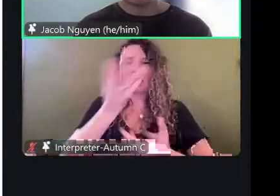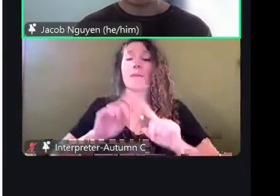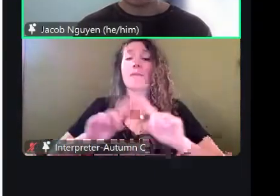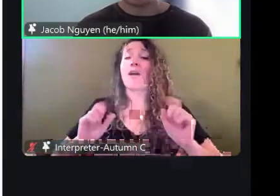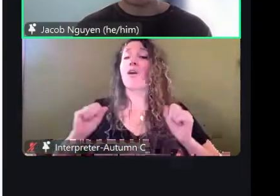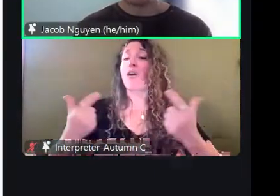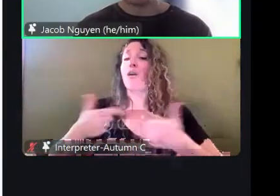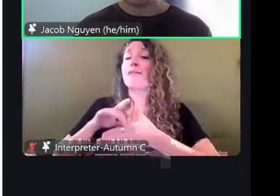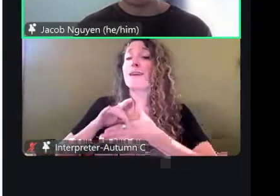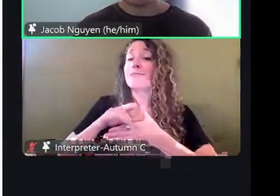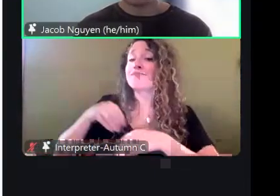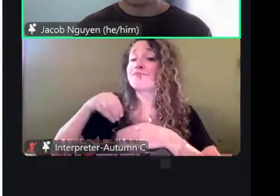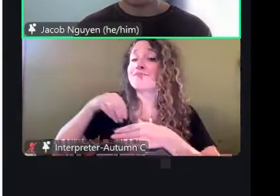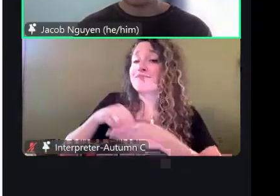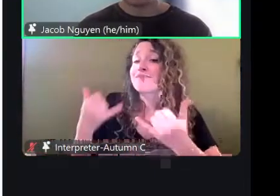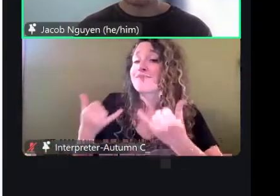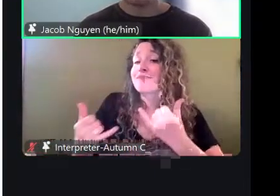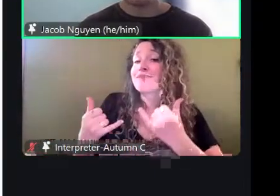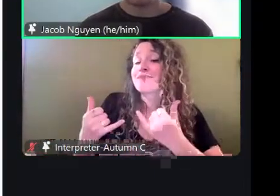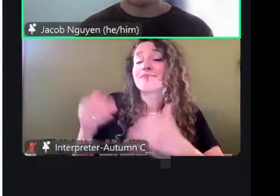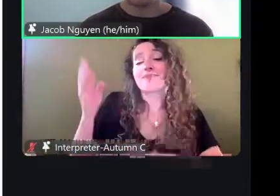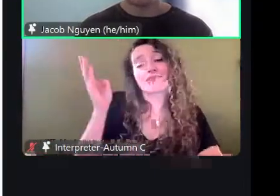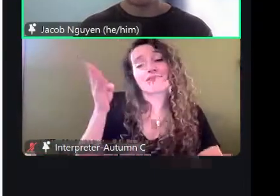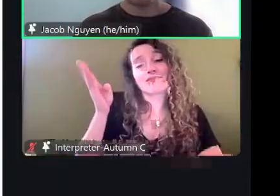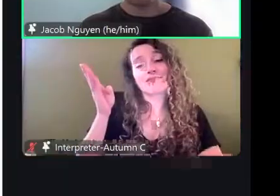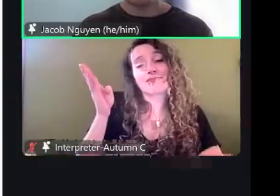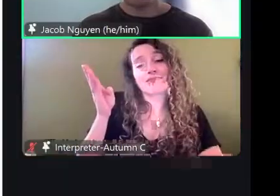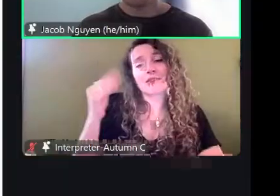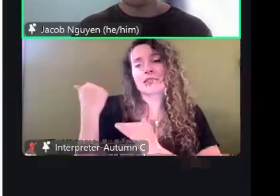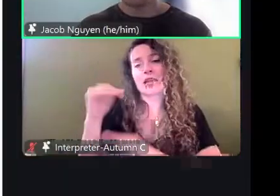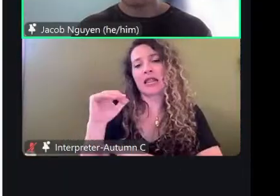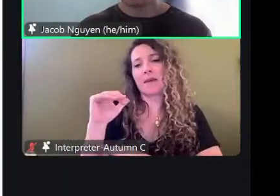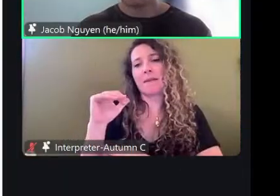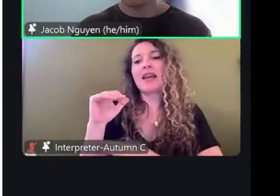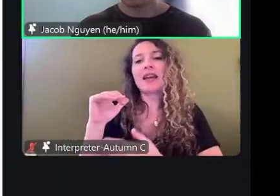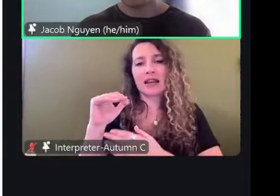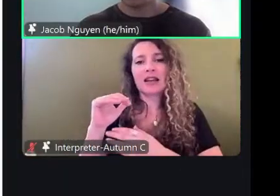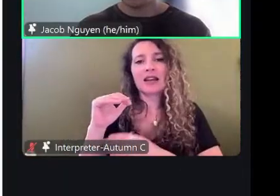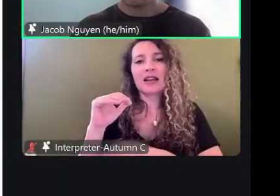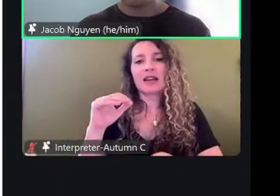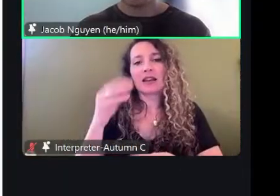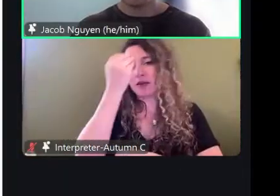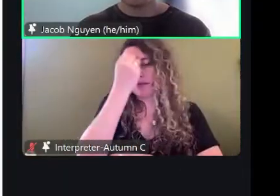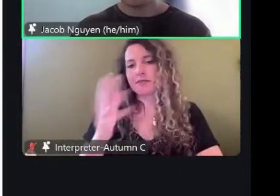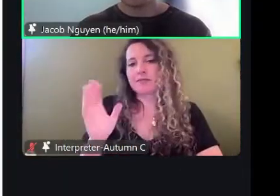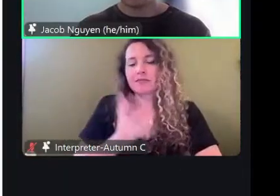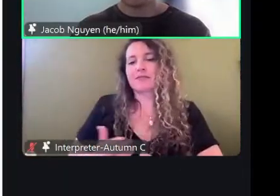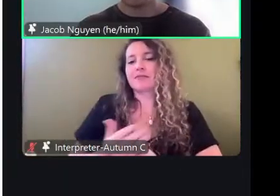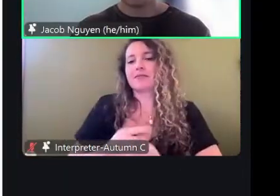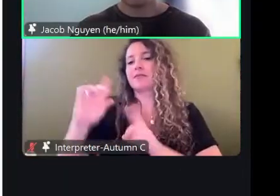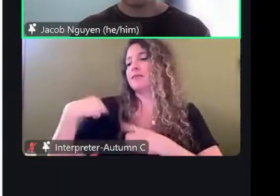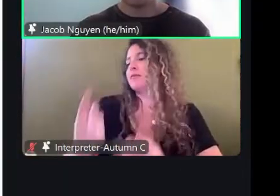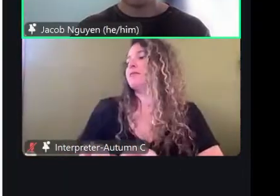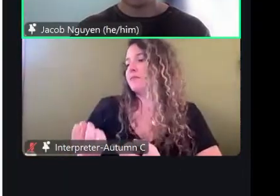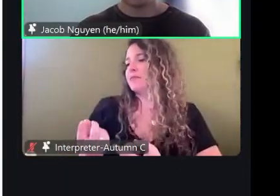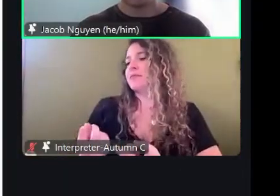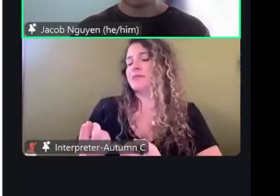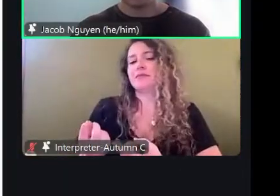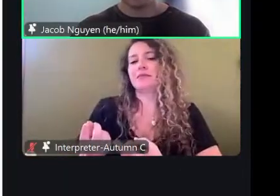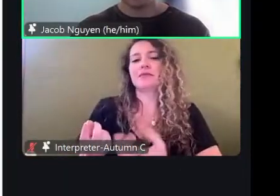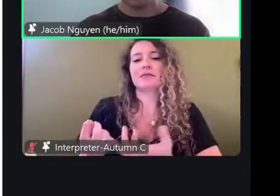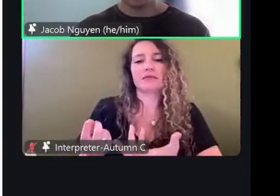today's presentation reflects the interpretation of the limited data that we've been able to collect thus far, and also the expected outcomes of the